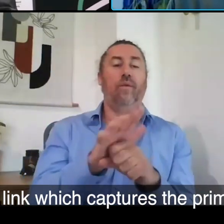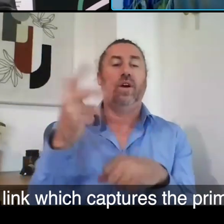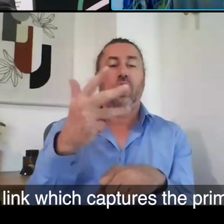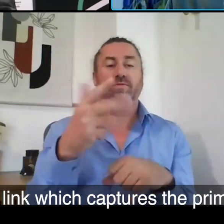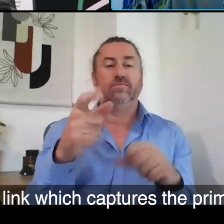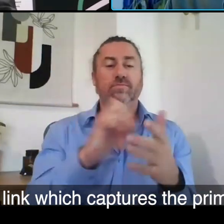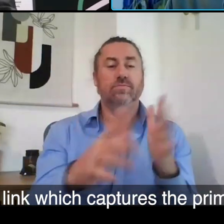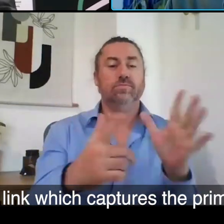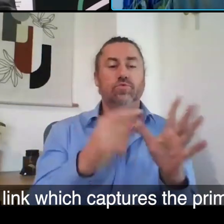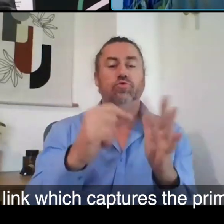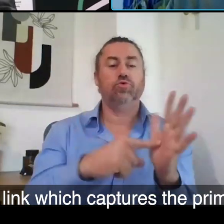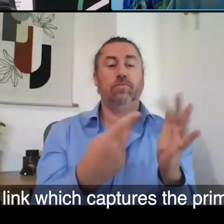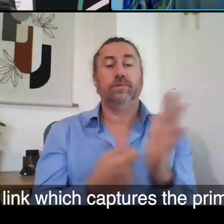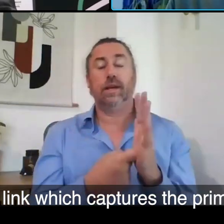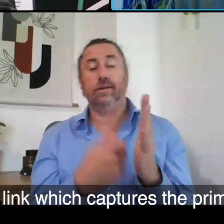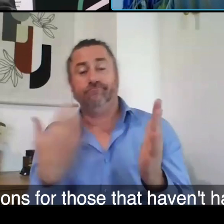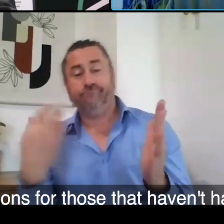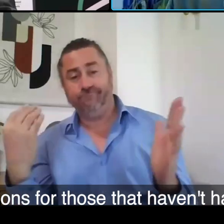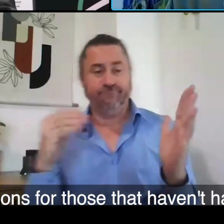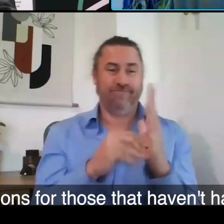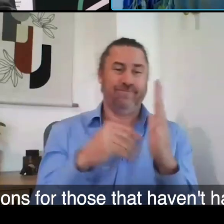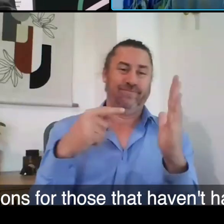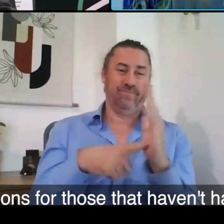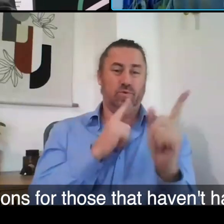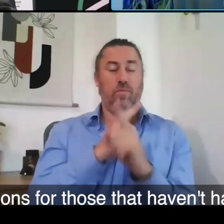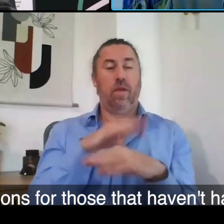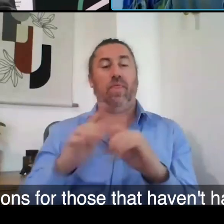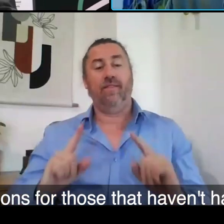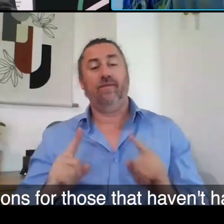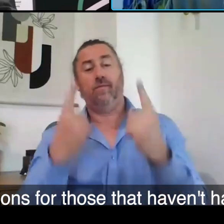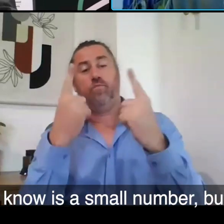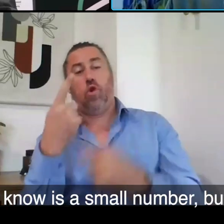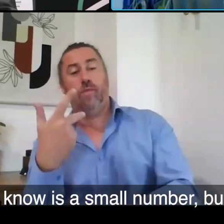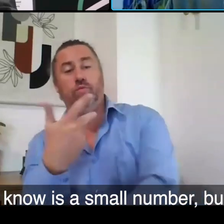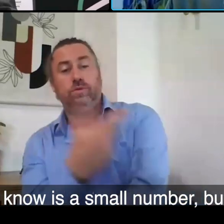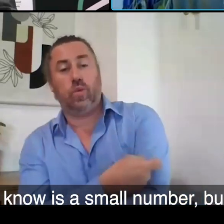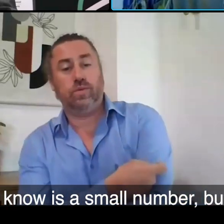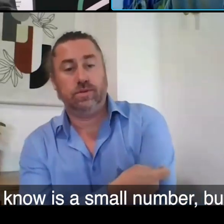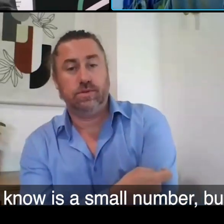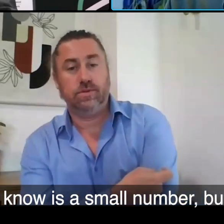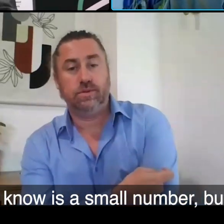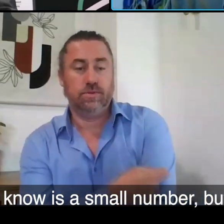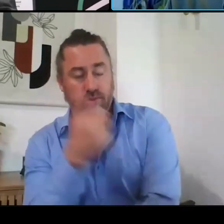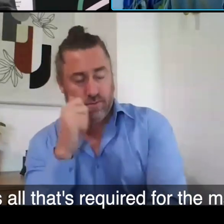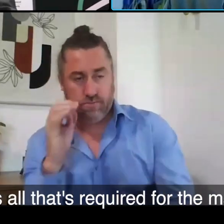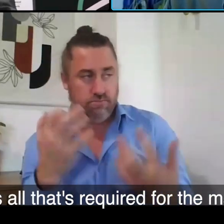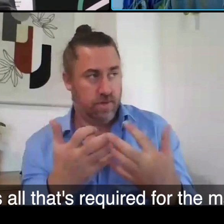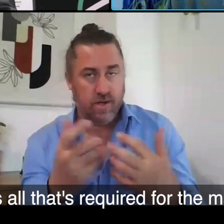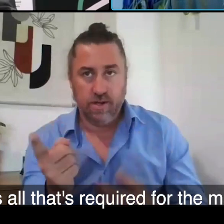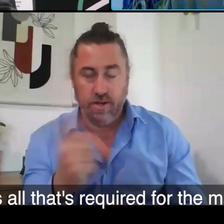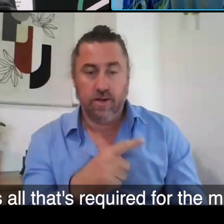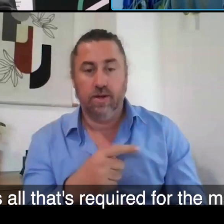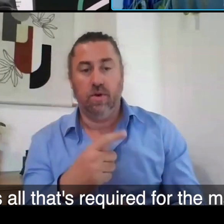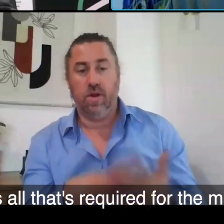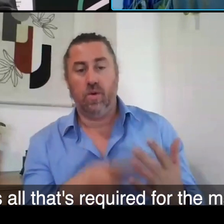can put in the link, which captures the primary dose recommendations for those that haven't had a dose yet, which we know is a small number, but a single dose is all